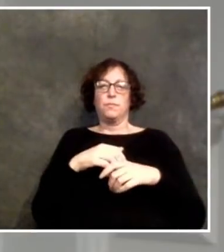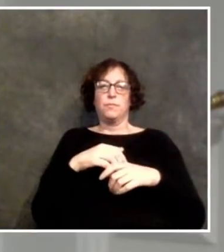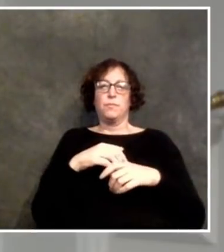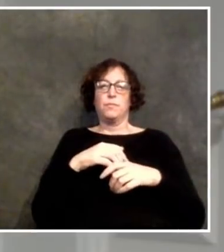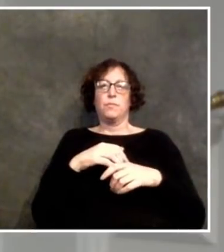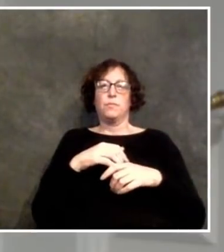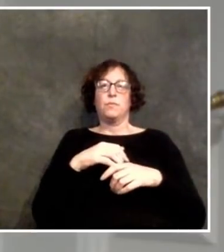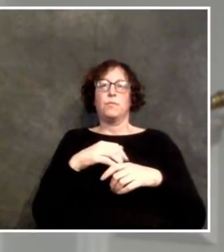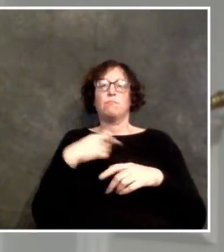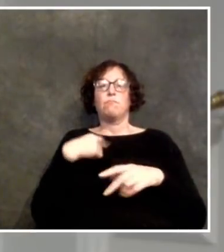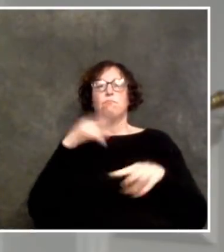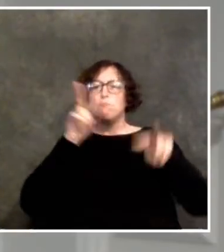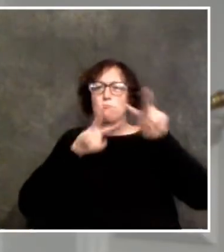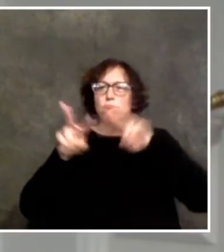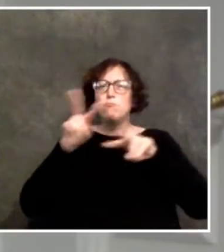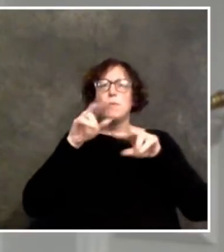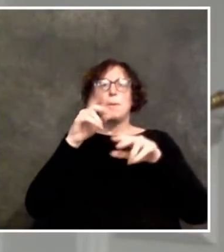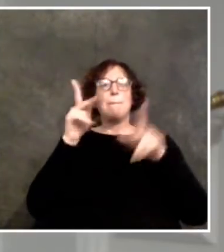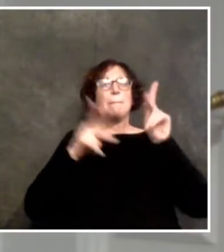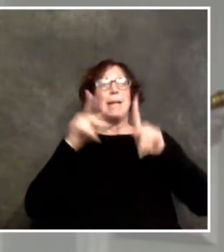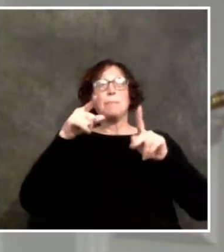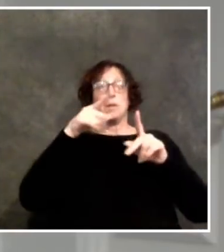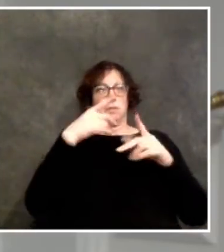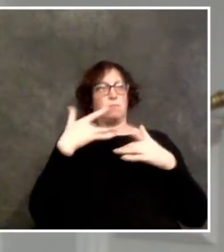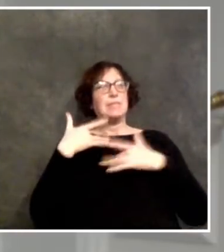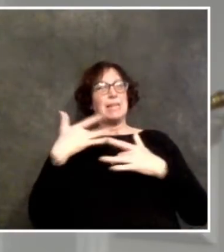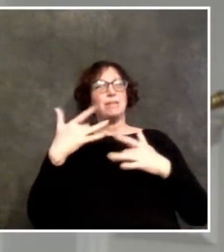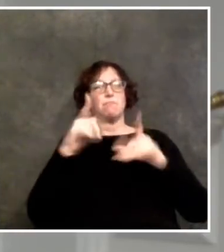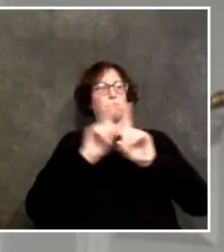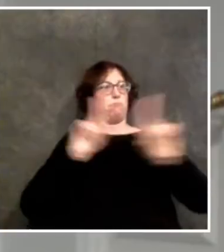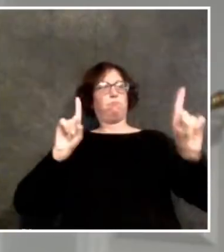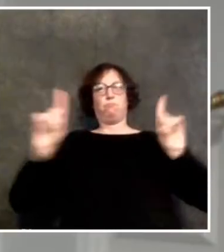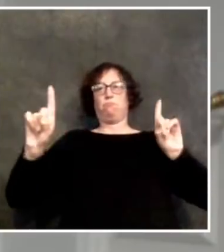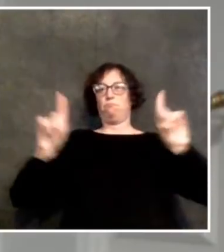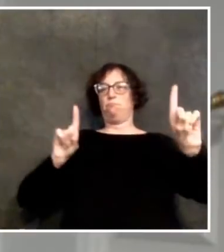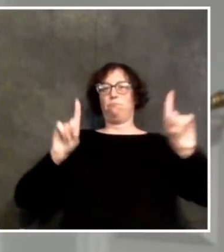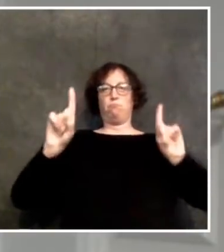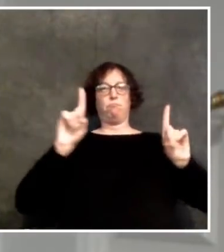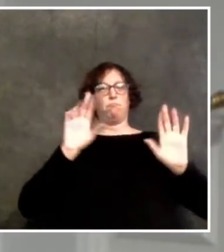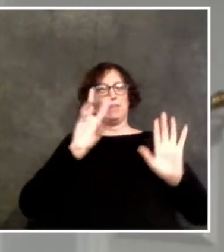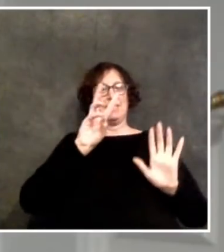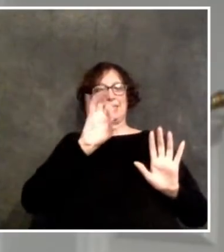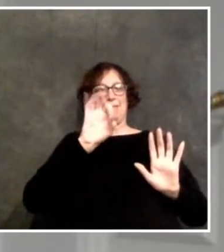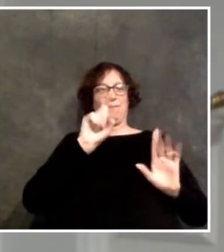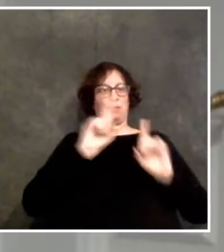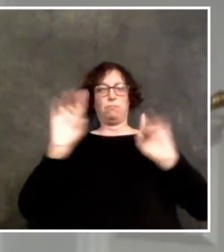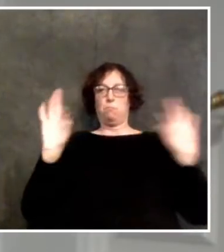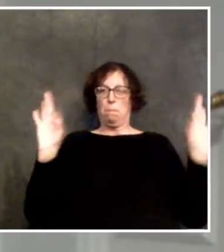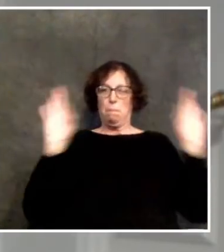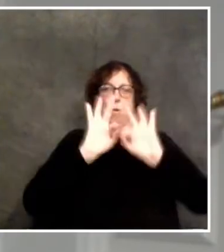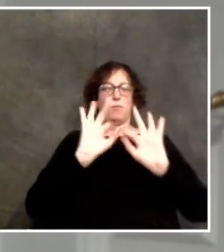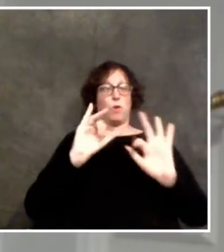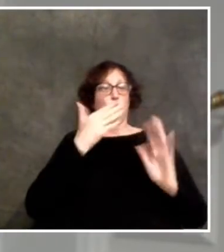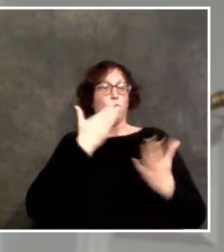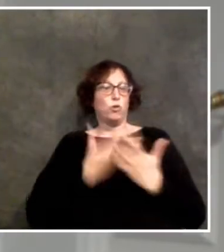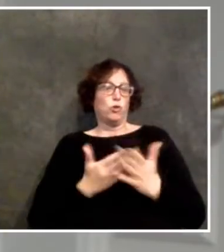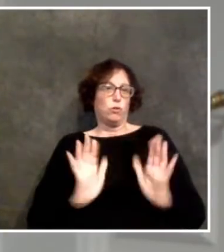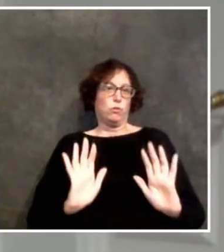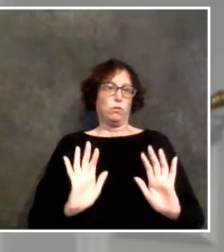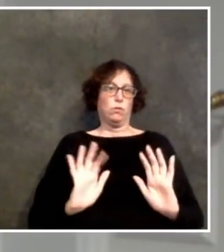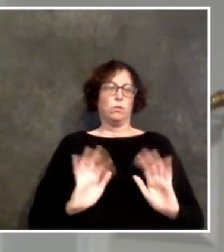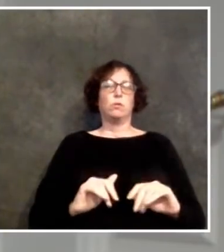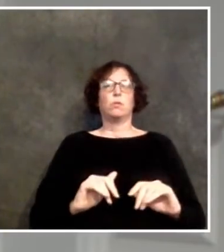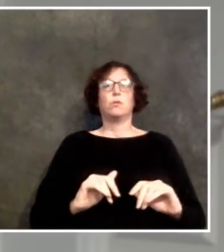also said that if a parent and their child go out, we're not expecting the two of them to adhere